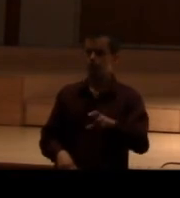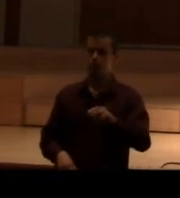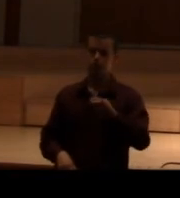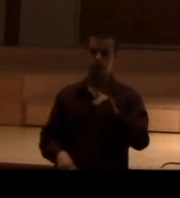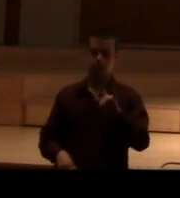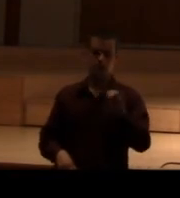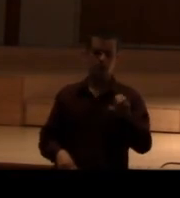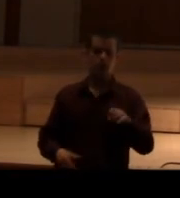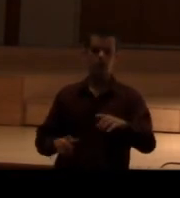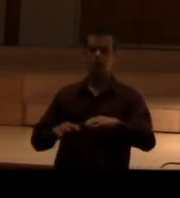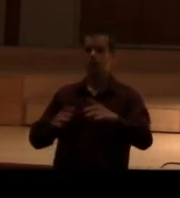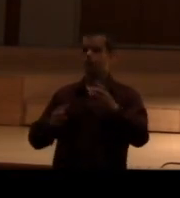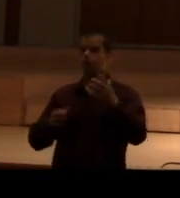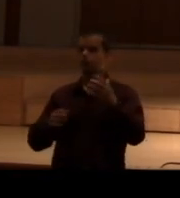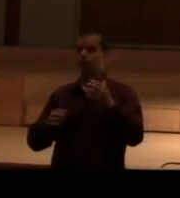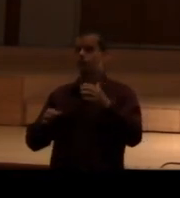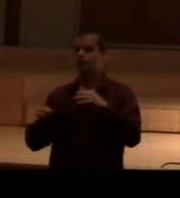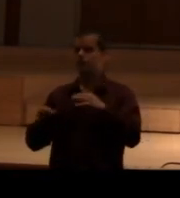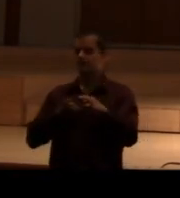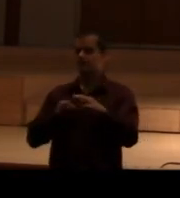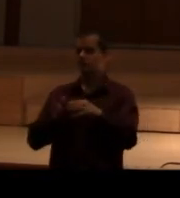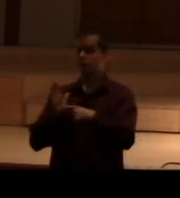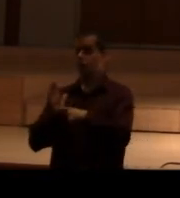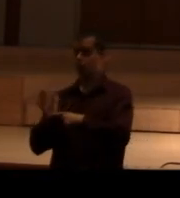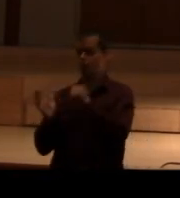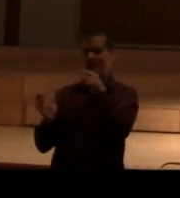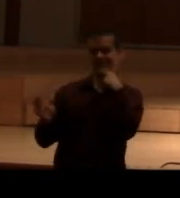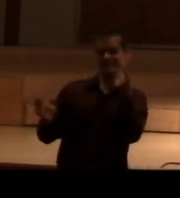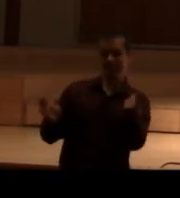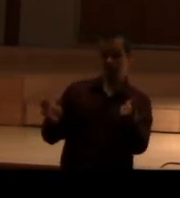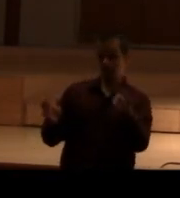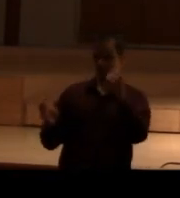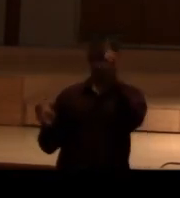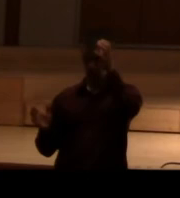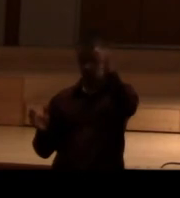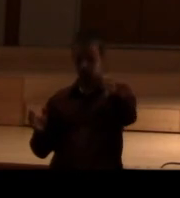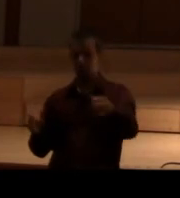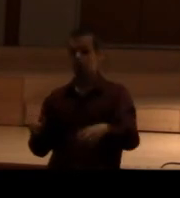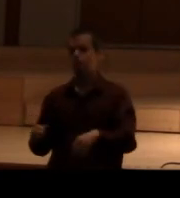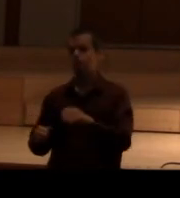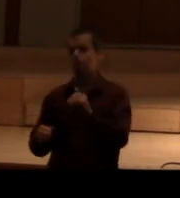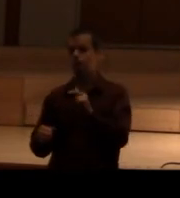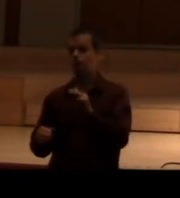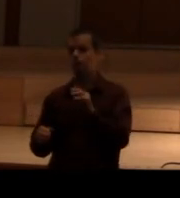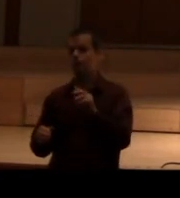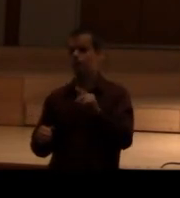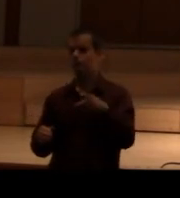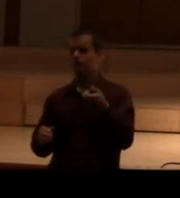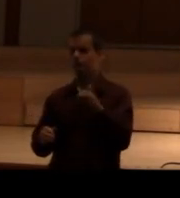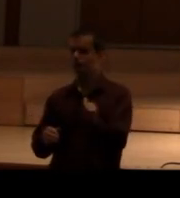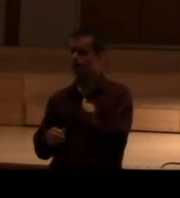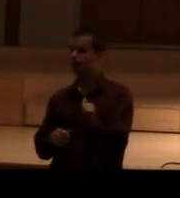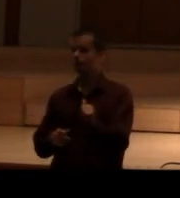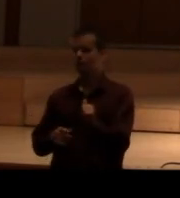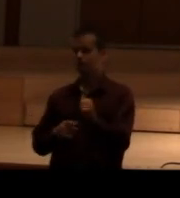explore what the concept of show not tell is. And if they're precocious, we can talk about onomatopoeia, because that's really fun to